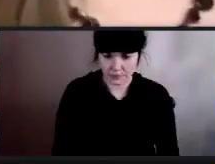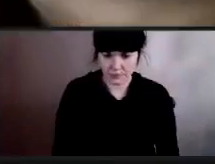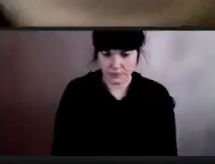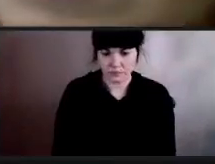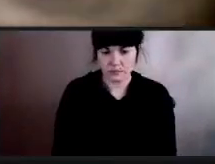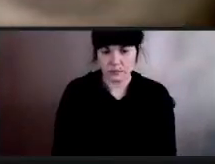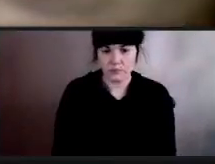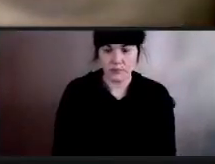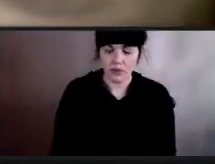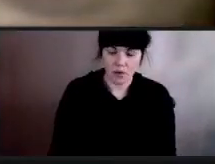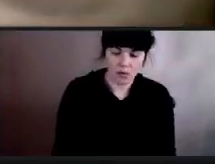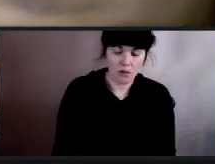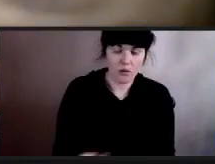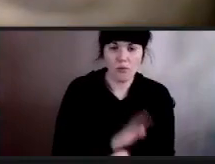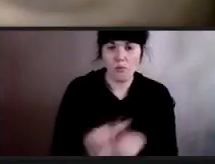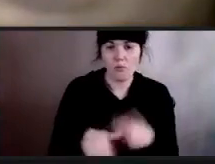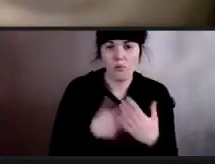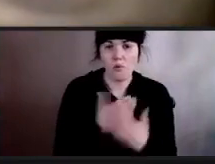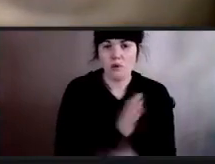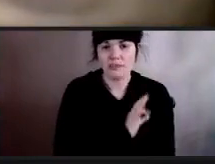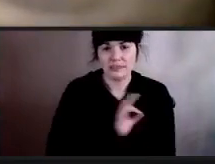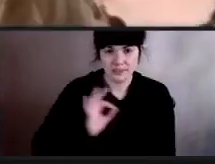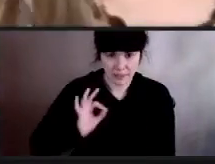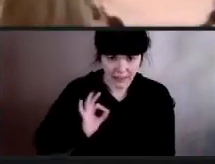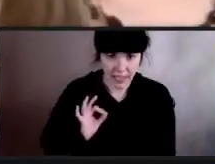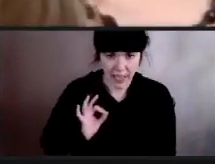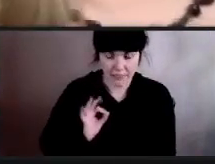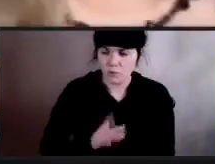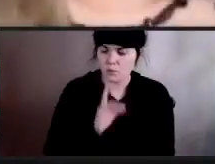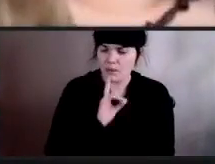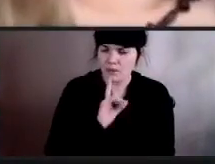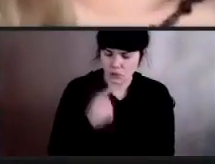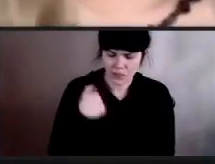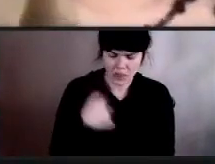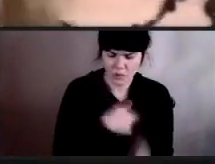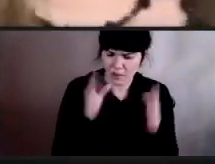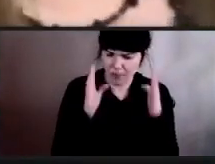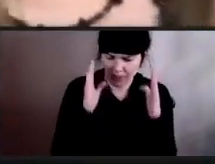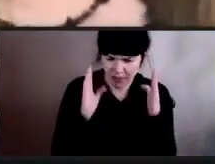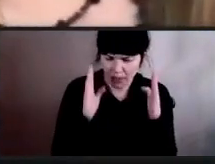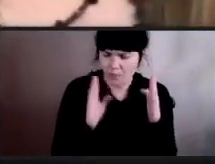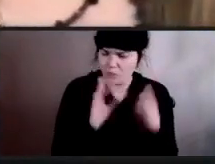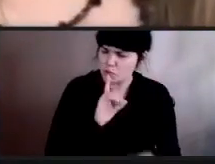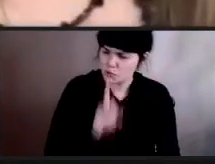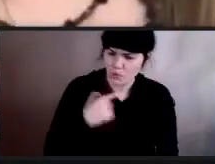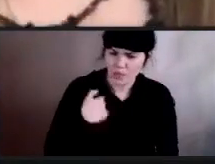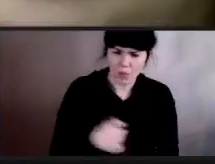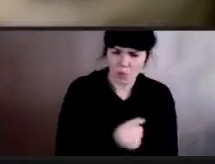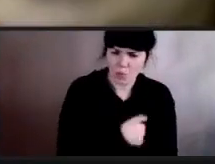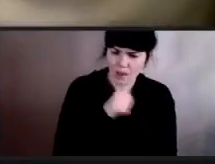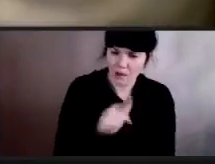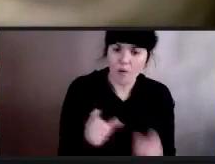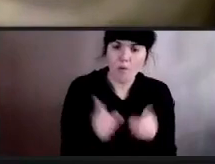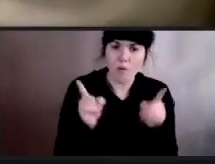to ensure that we are not contributing to systemic oppression, and also then